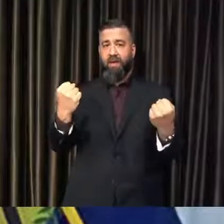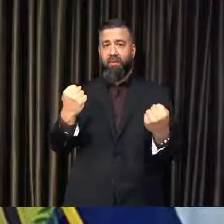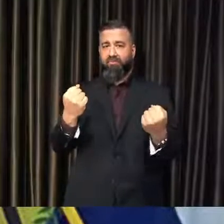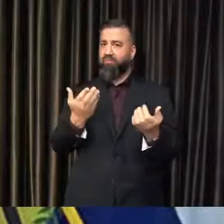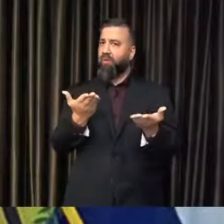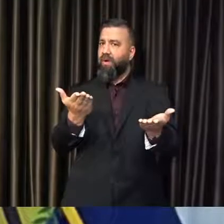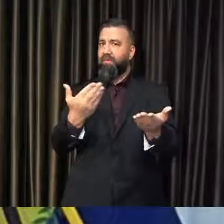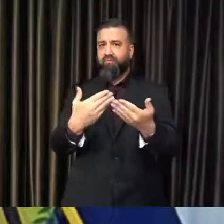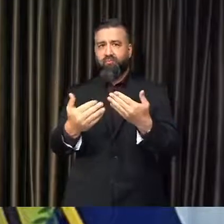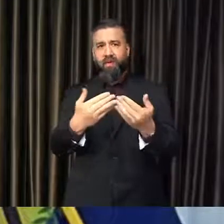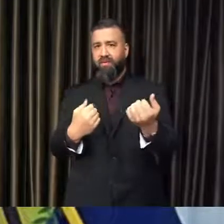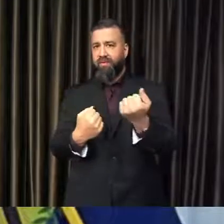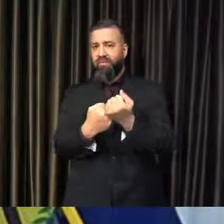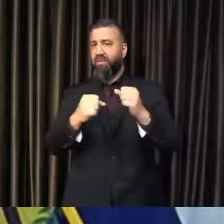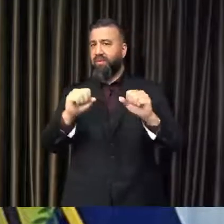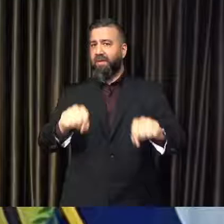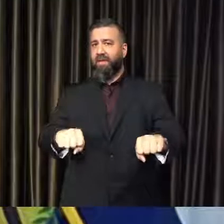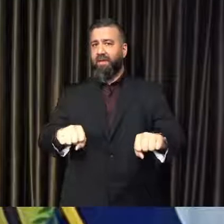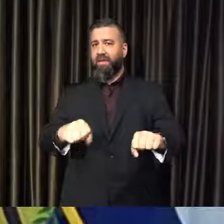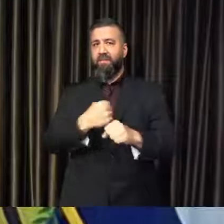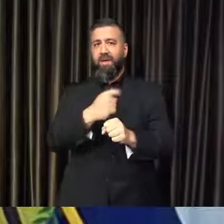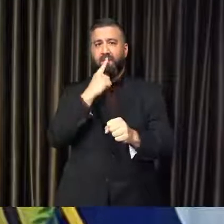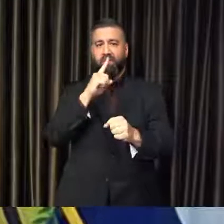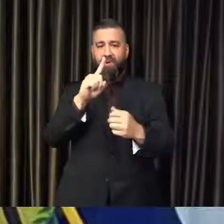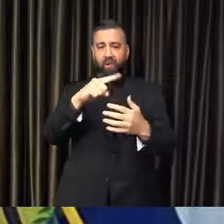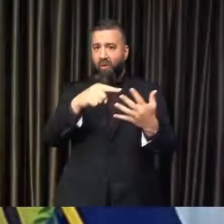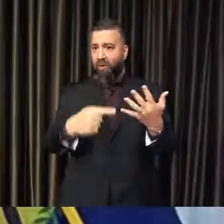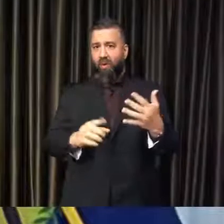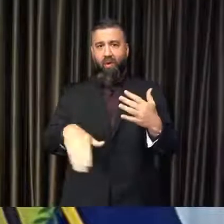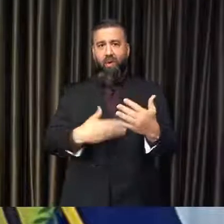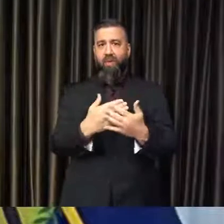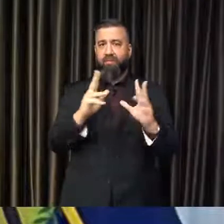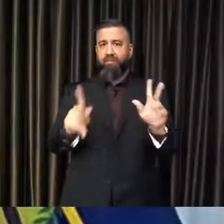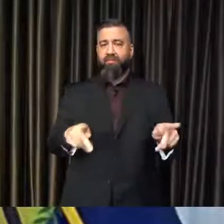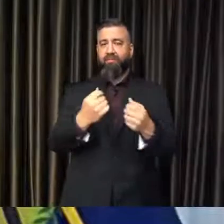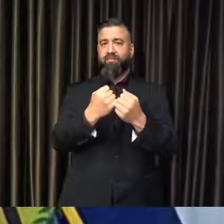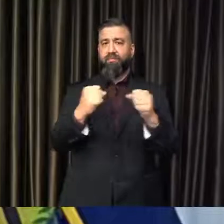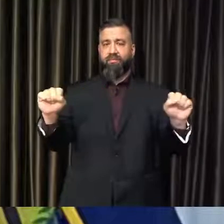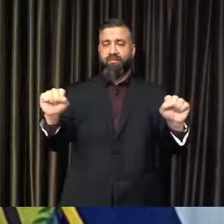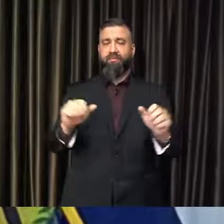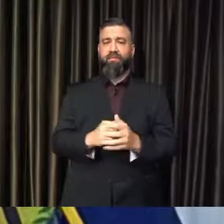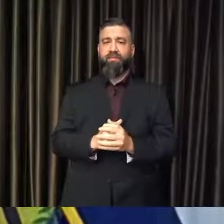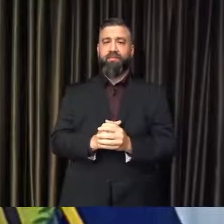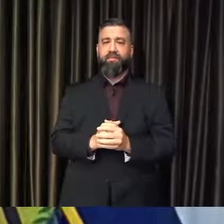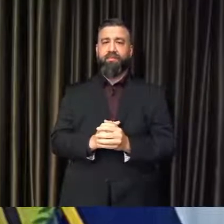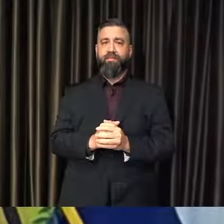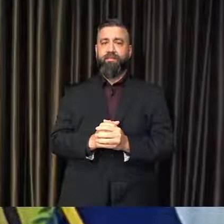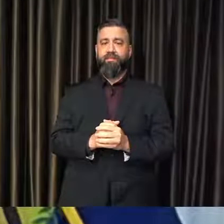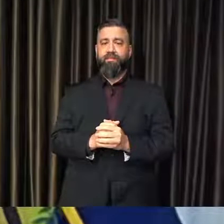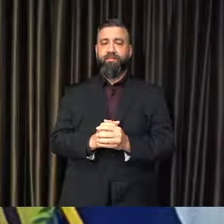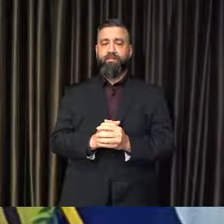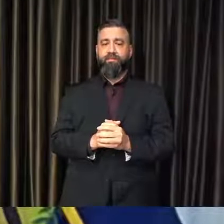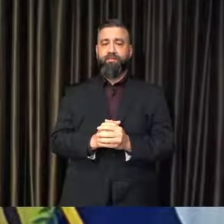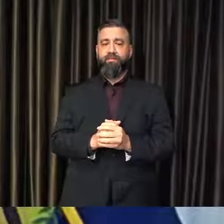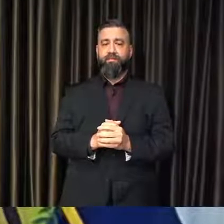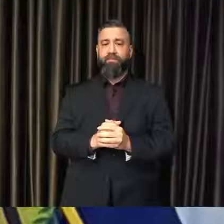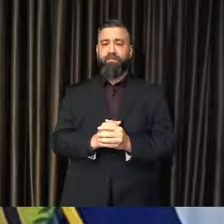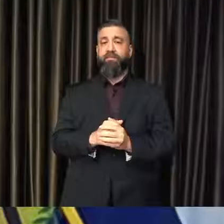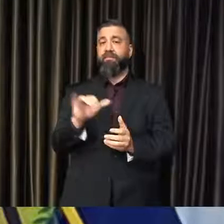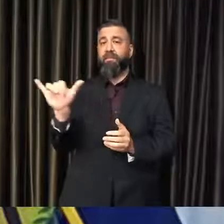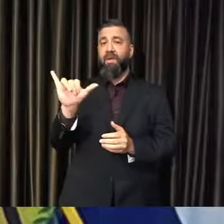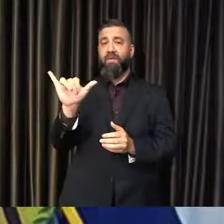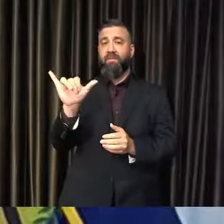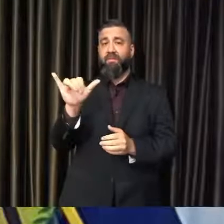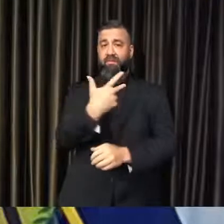of our children and teens and the adults who work closely with students. Meanwhile, the vaccine for everyone 16